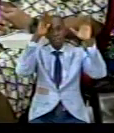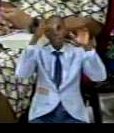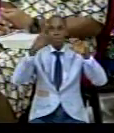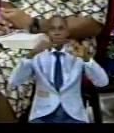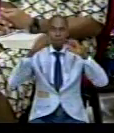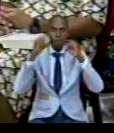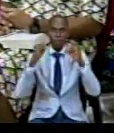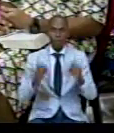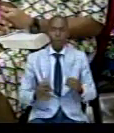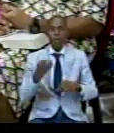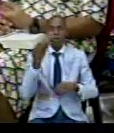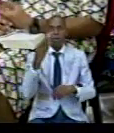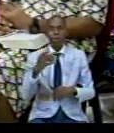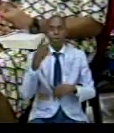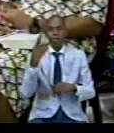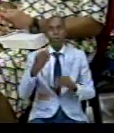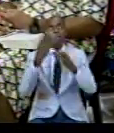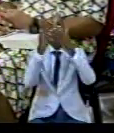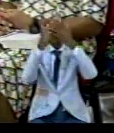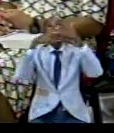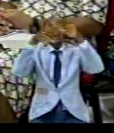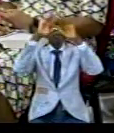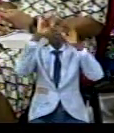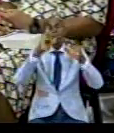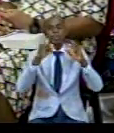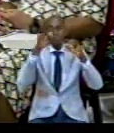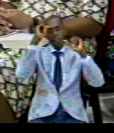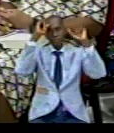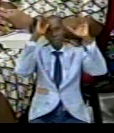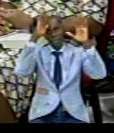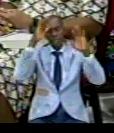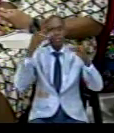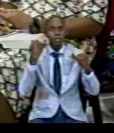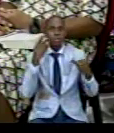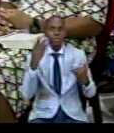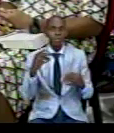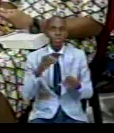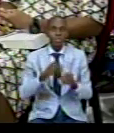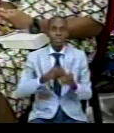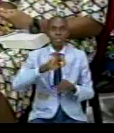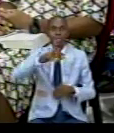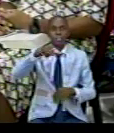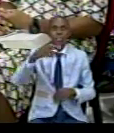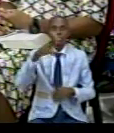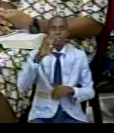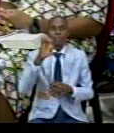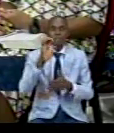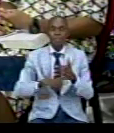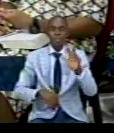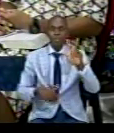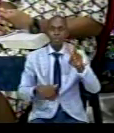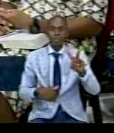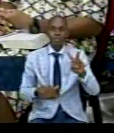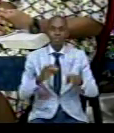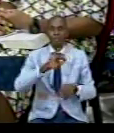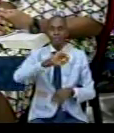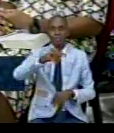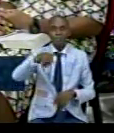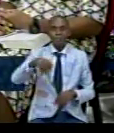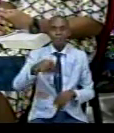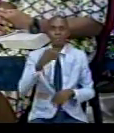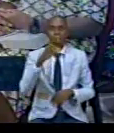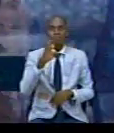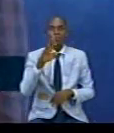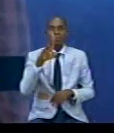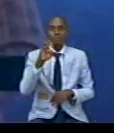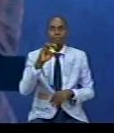of the Heavenly Father. Look at this verse in Jeremiah chapter 32. Reading from verse